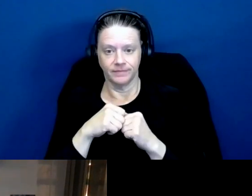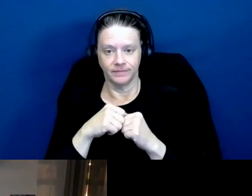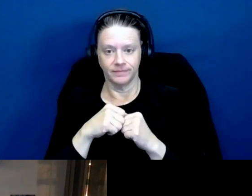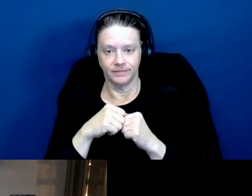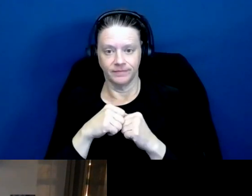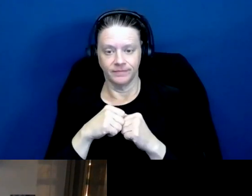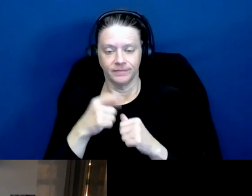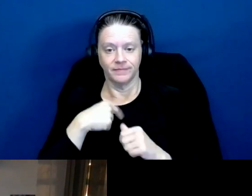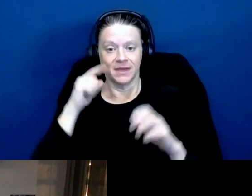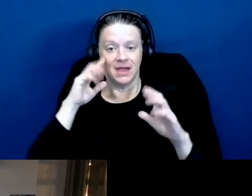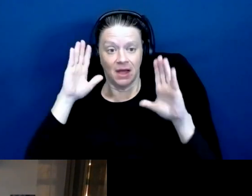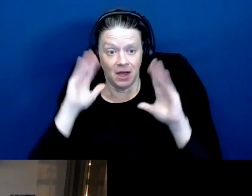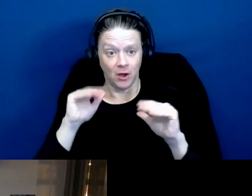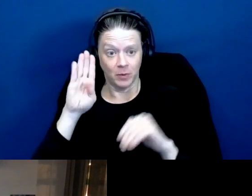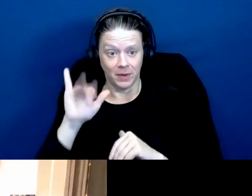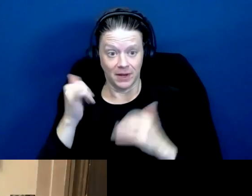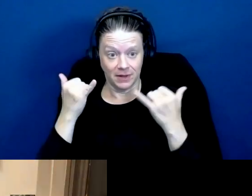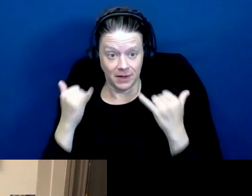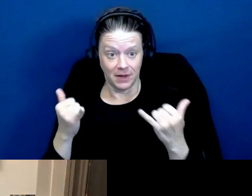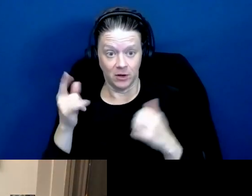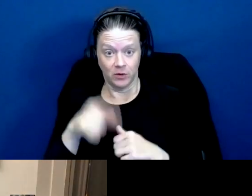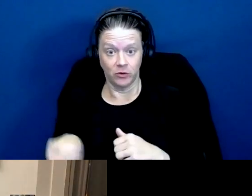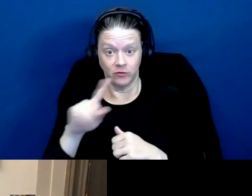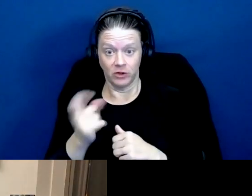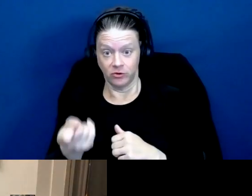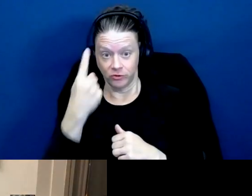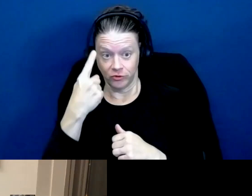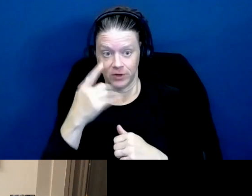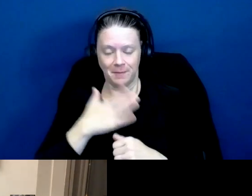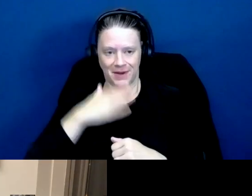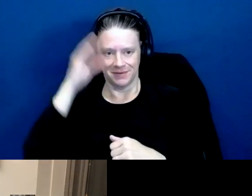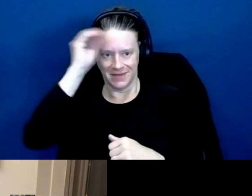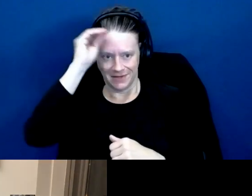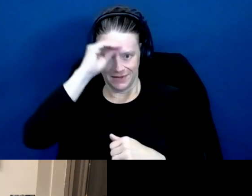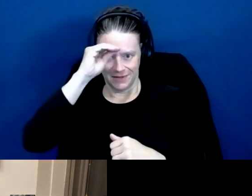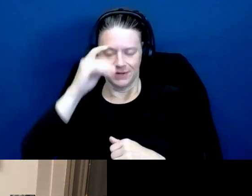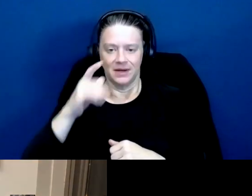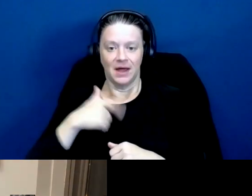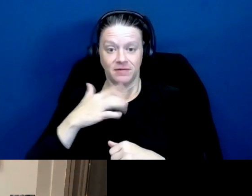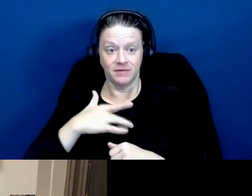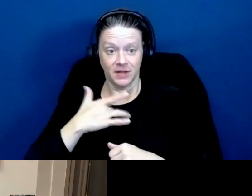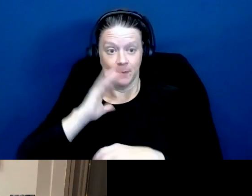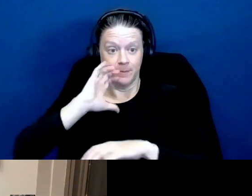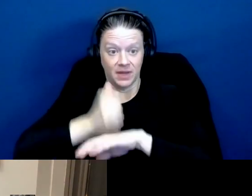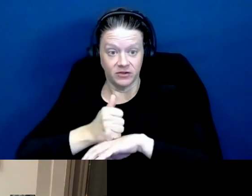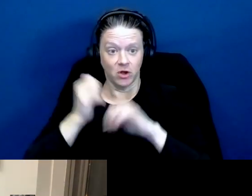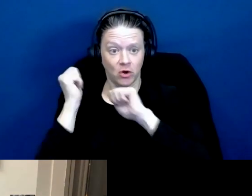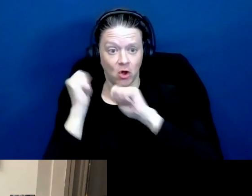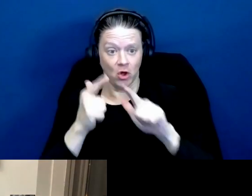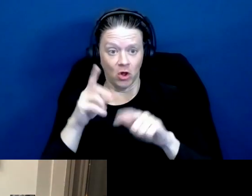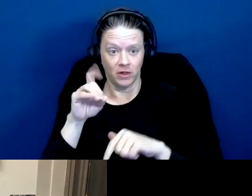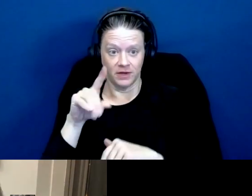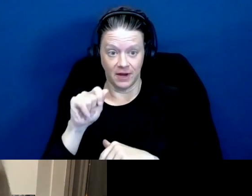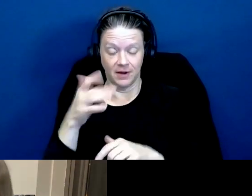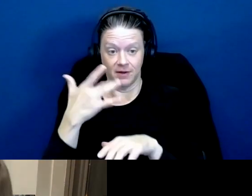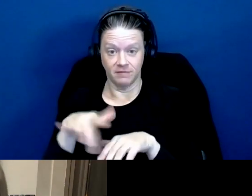I hope that by now you have understood what I think, which is that based on all of the data that is